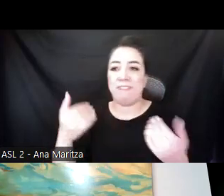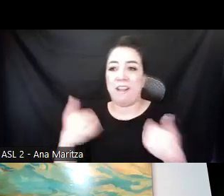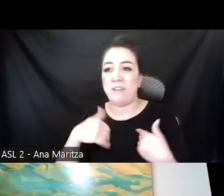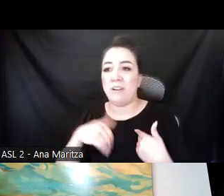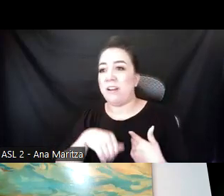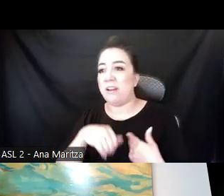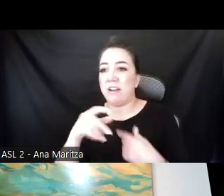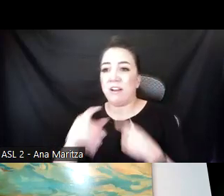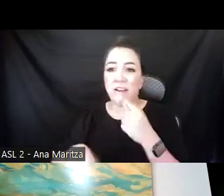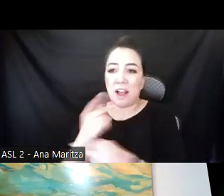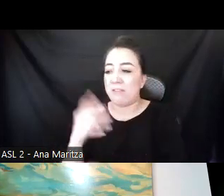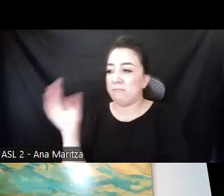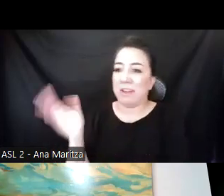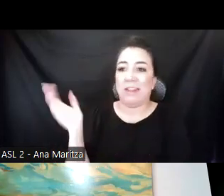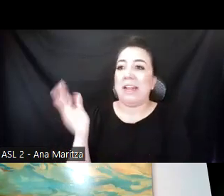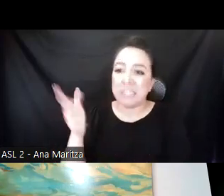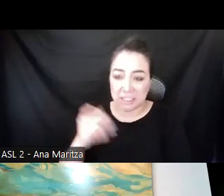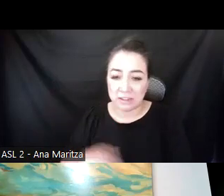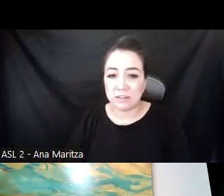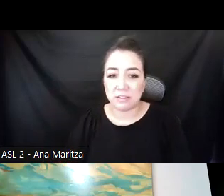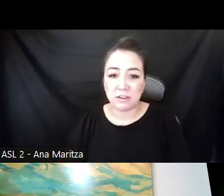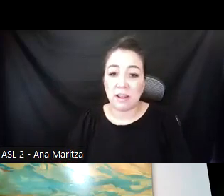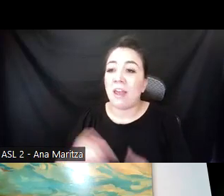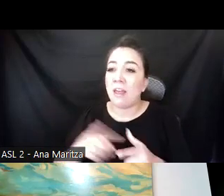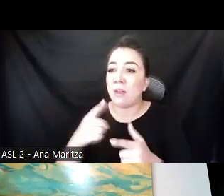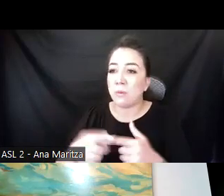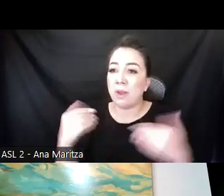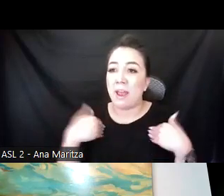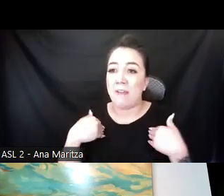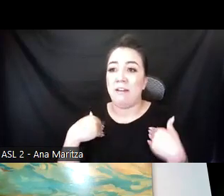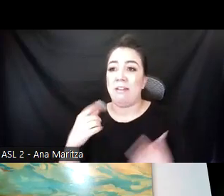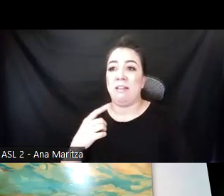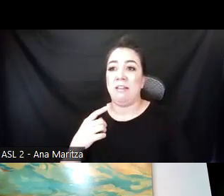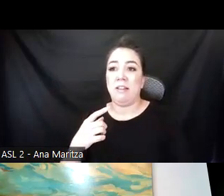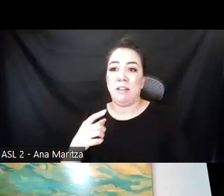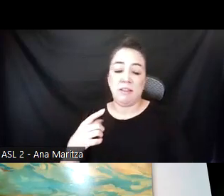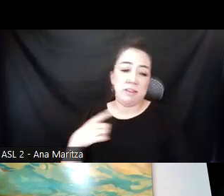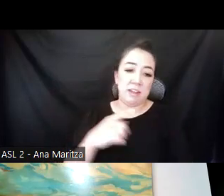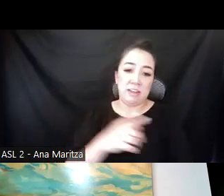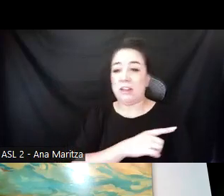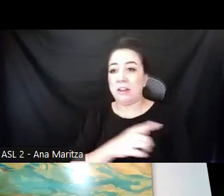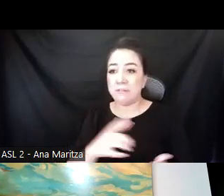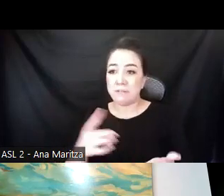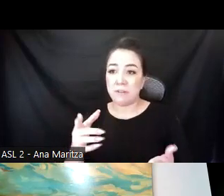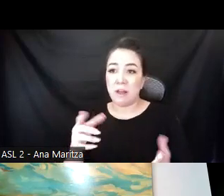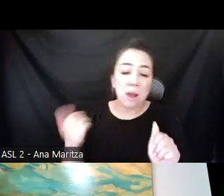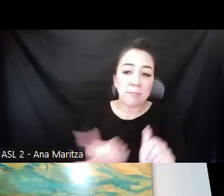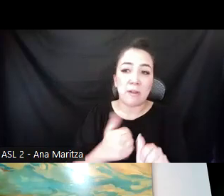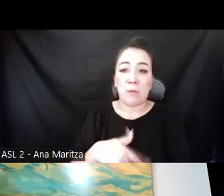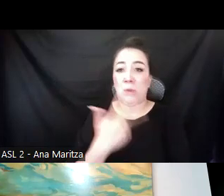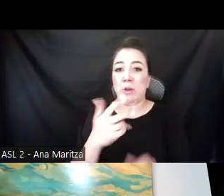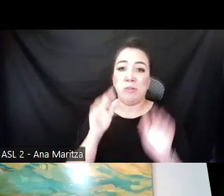of presentation. And then we have a legislative update, 3 great